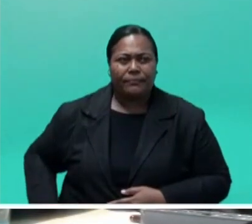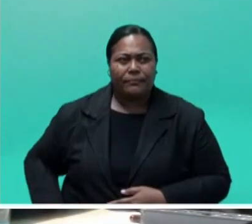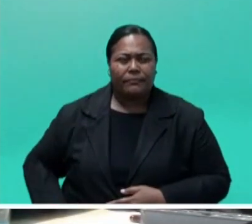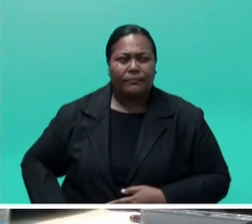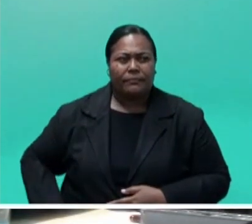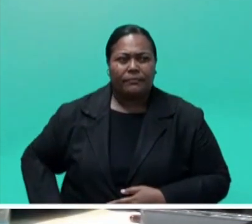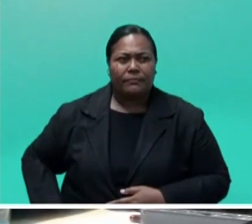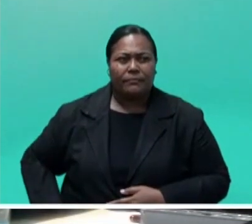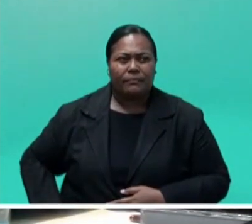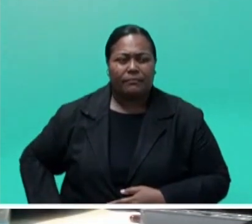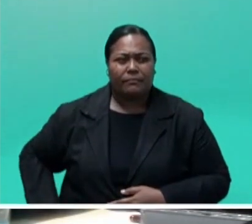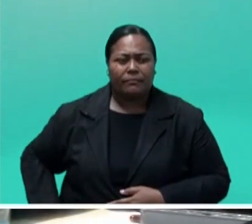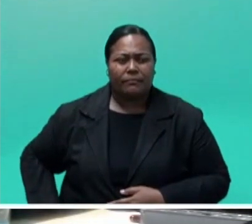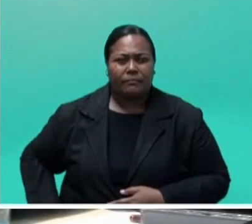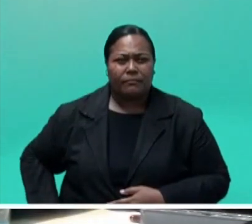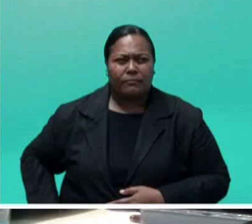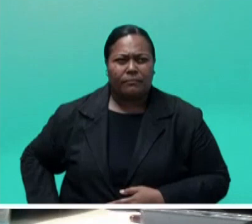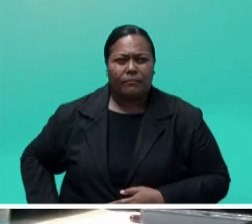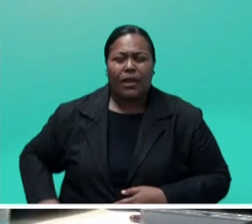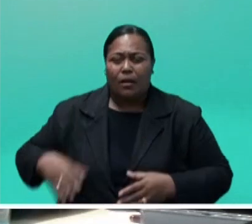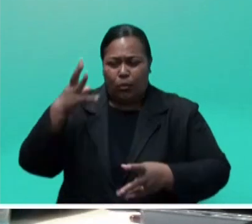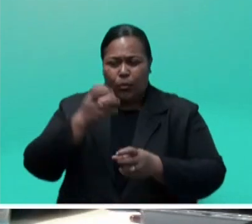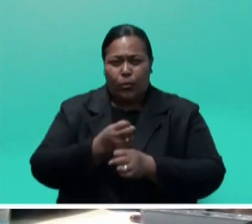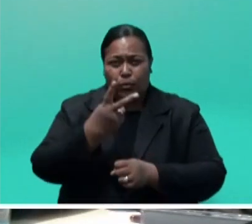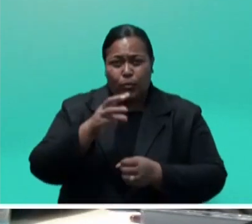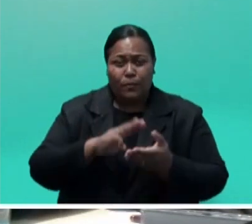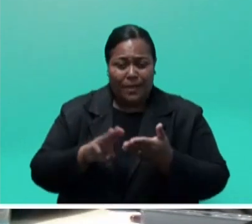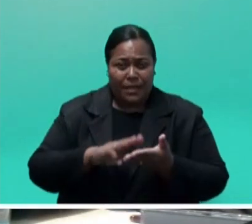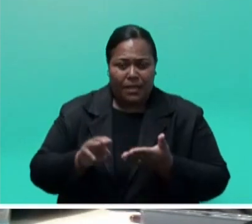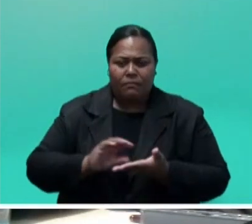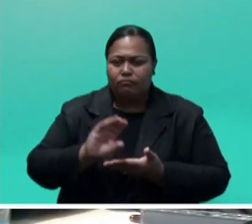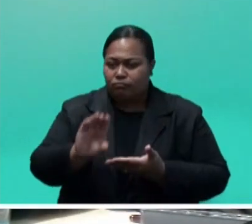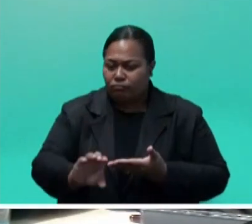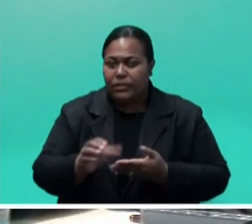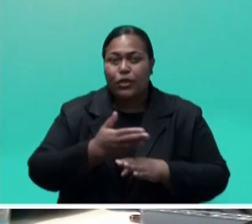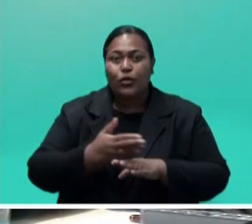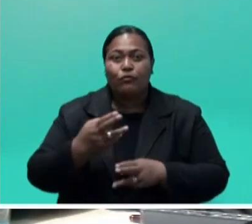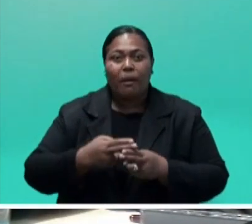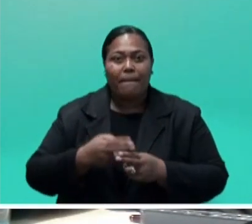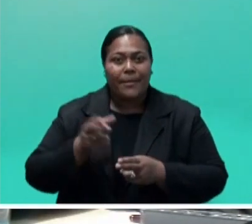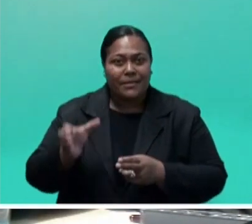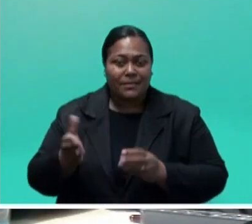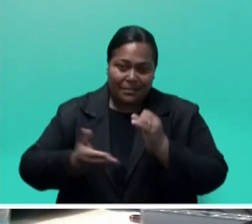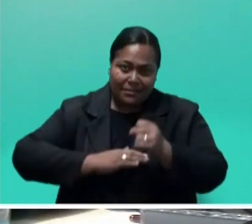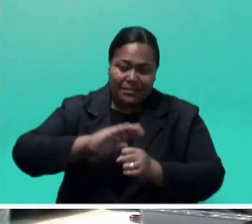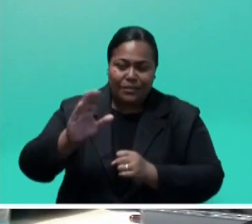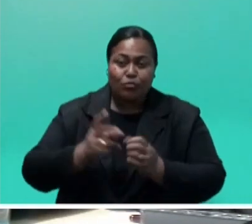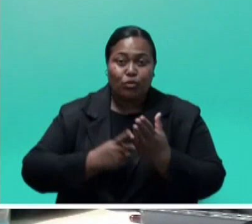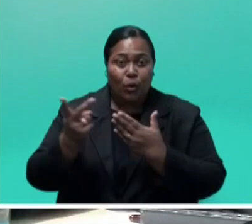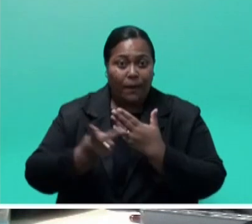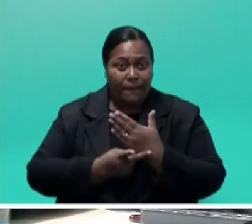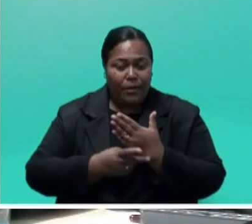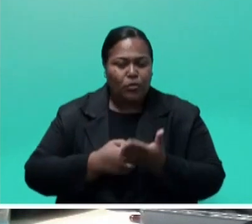2 million has been allocated under the new farmers and lease renewal program to assist with the payment of their lease renewals and